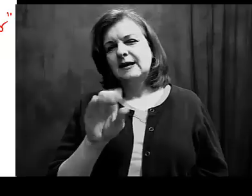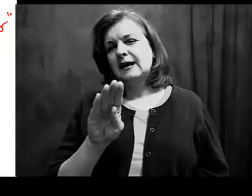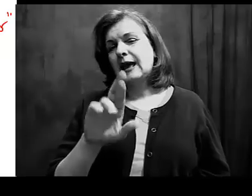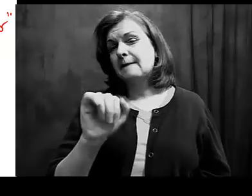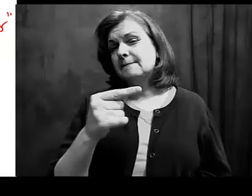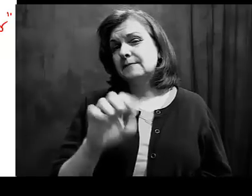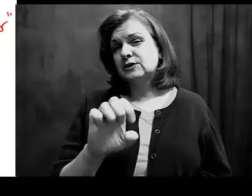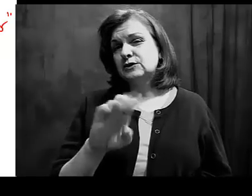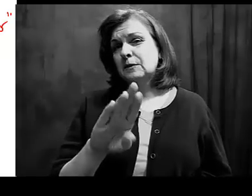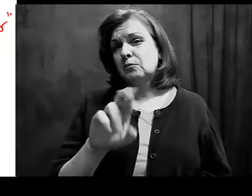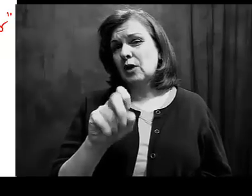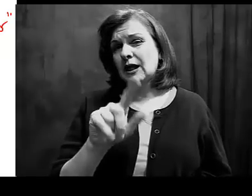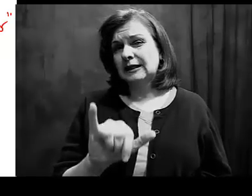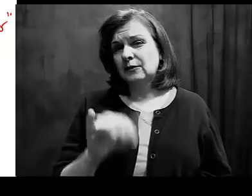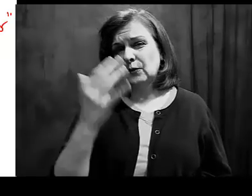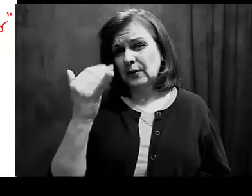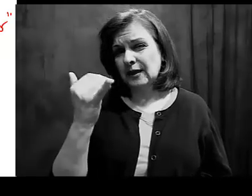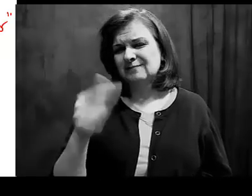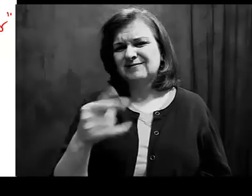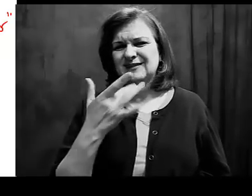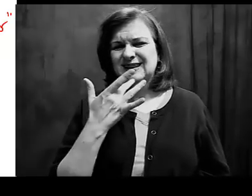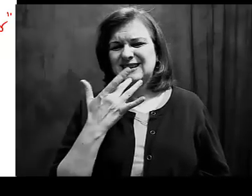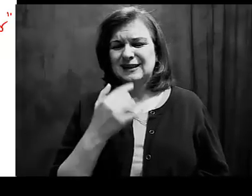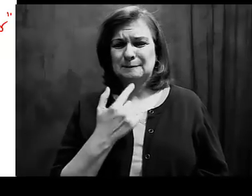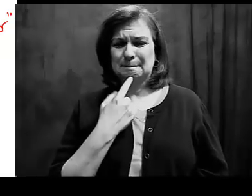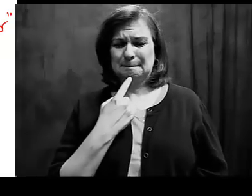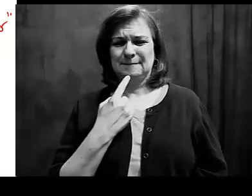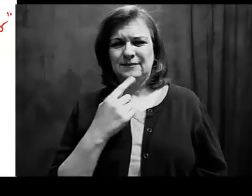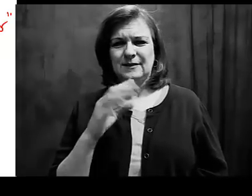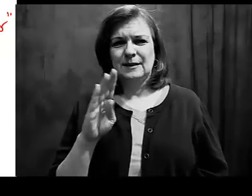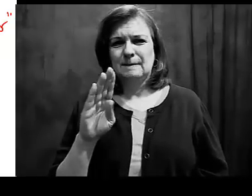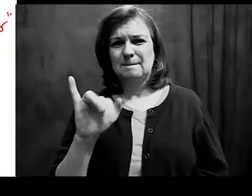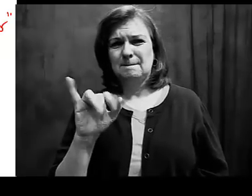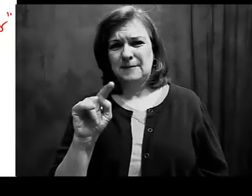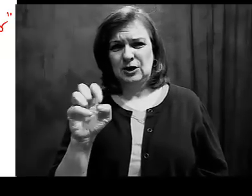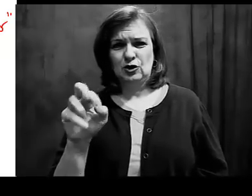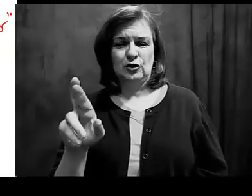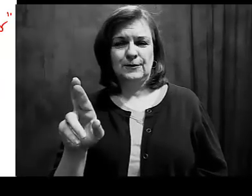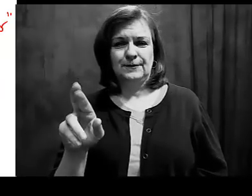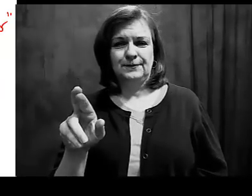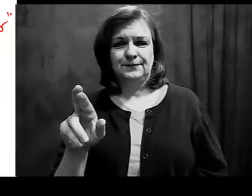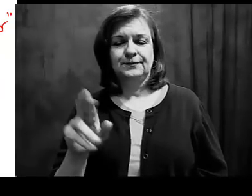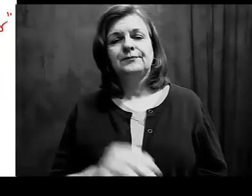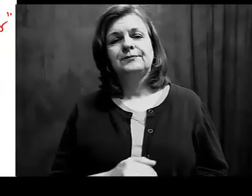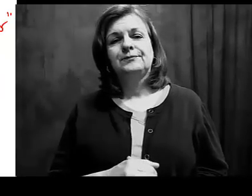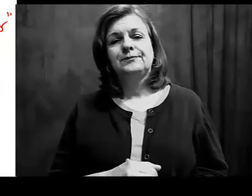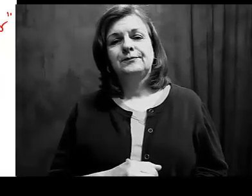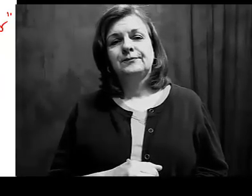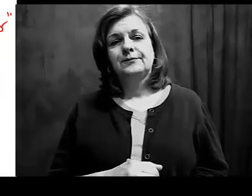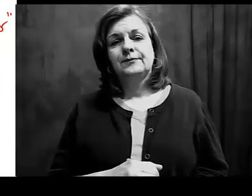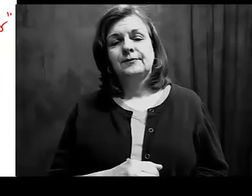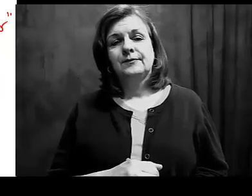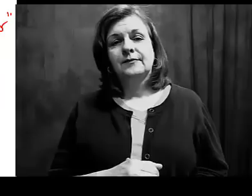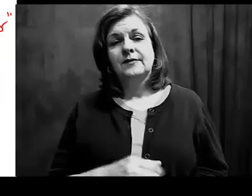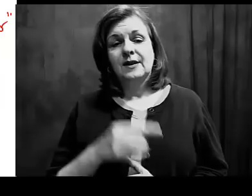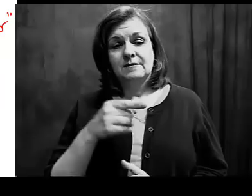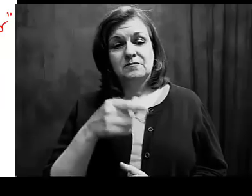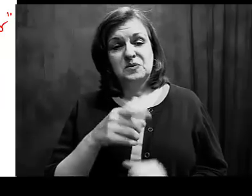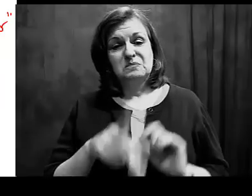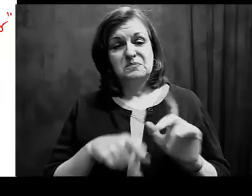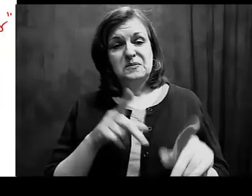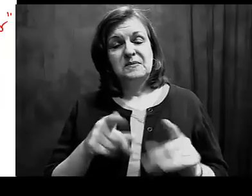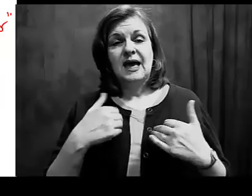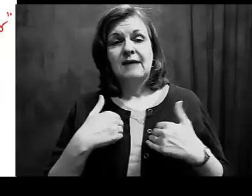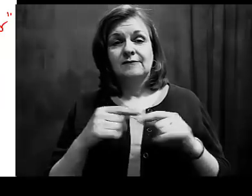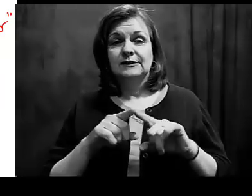and broccoli because they find them to be very, very bitter. And what we look at is actually a different concentration